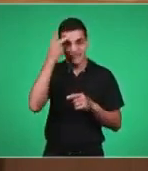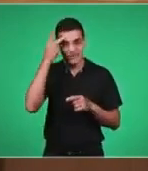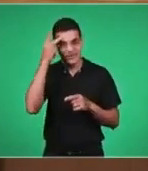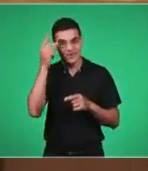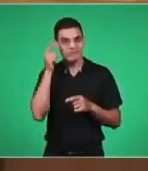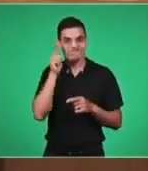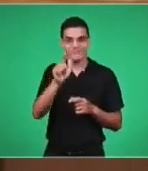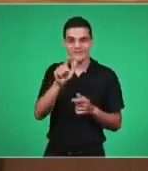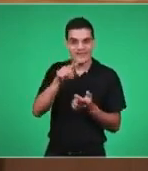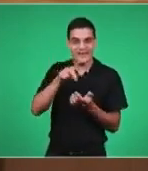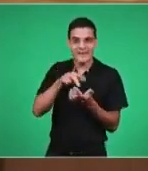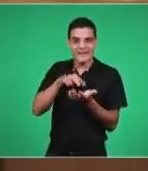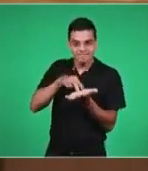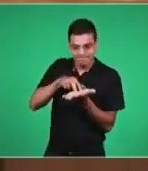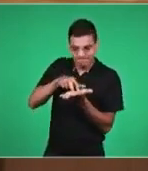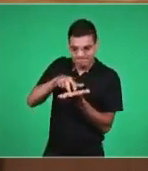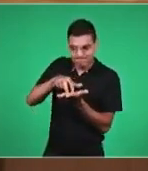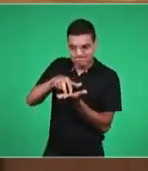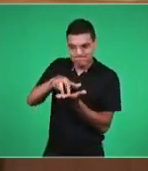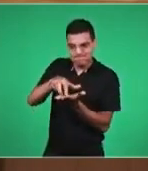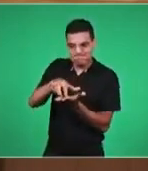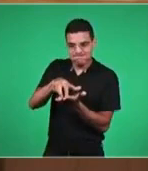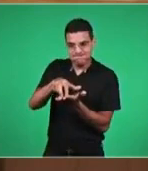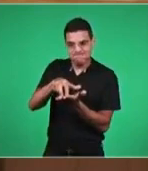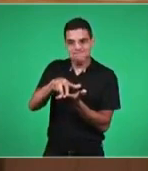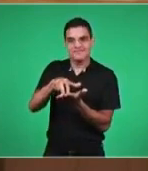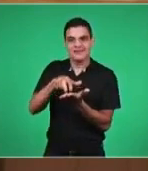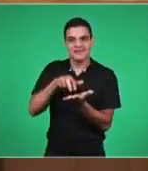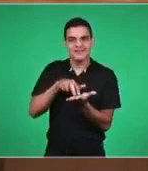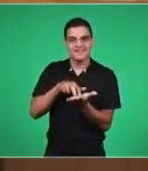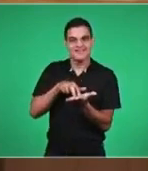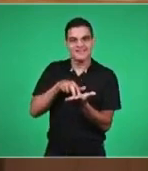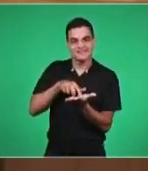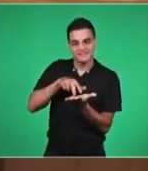On people who are lame, they do not step firmly.